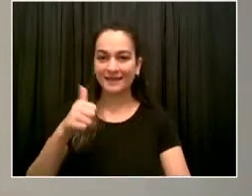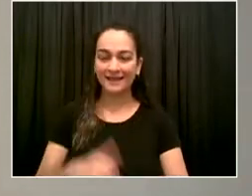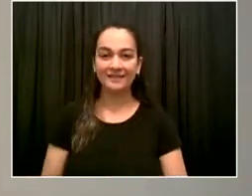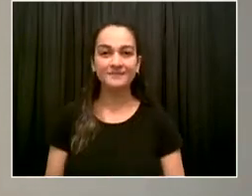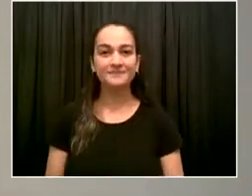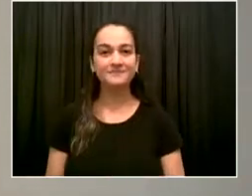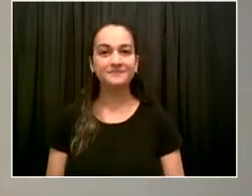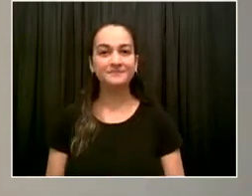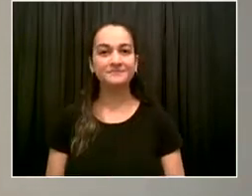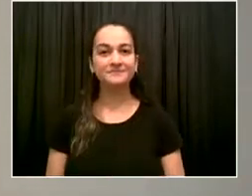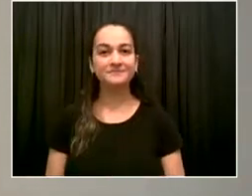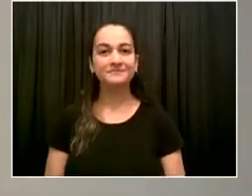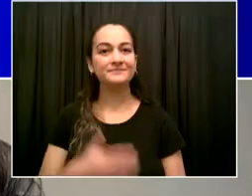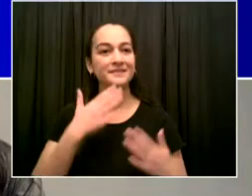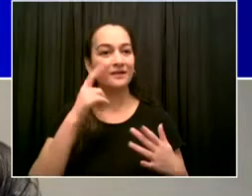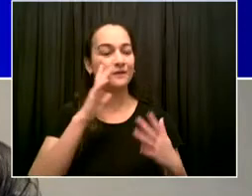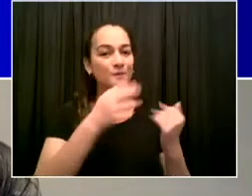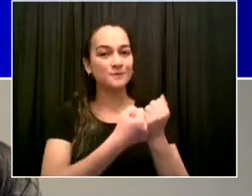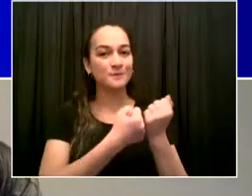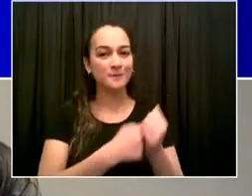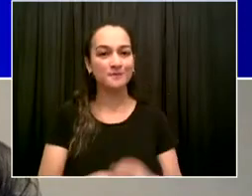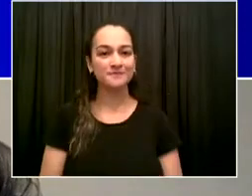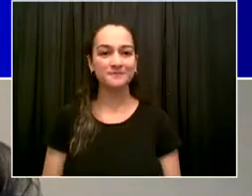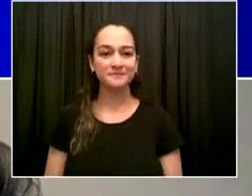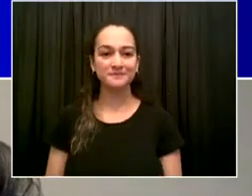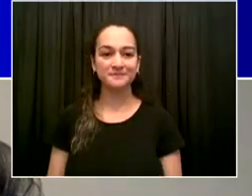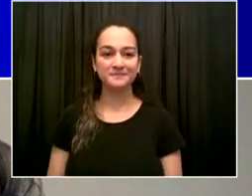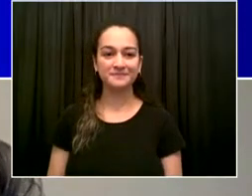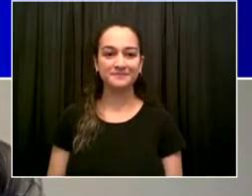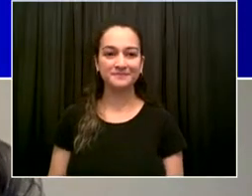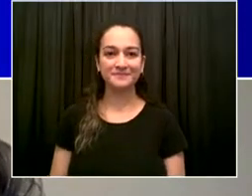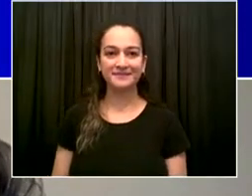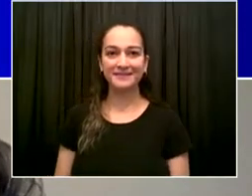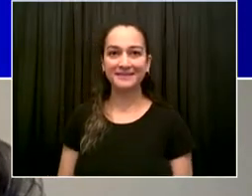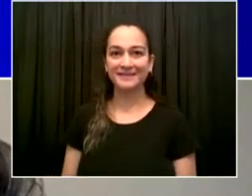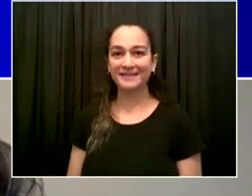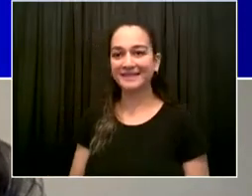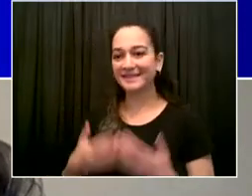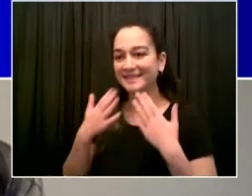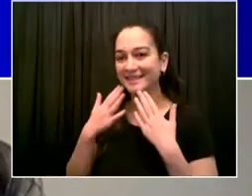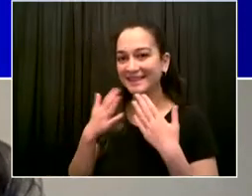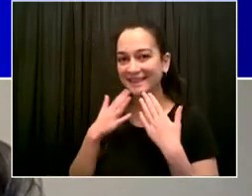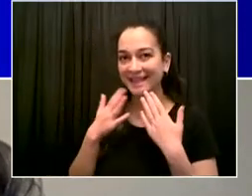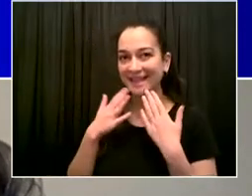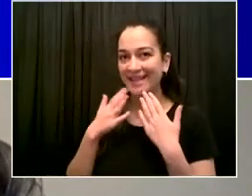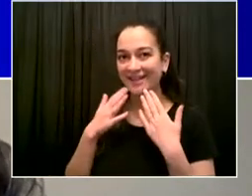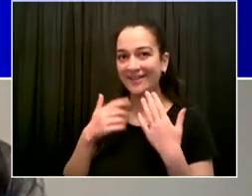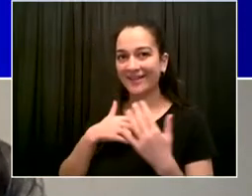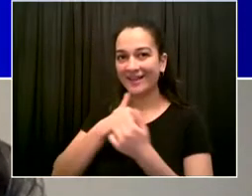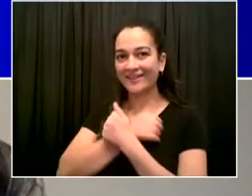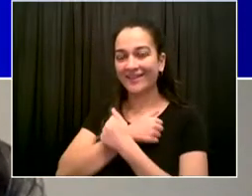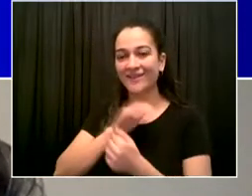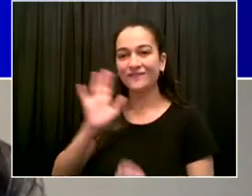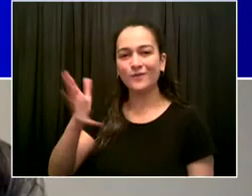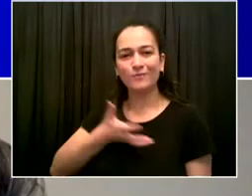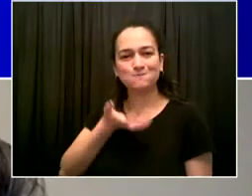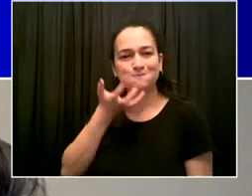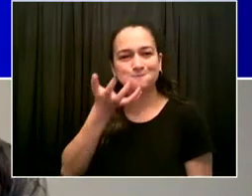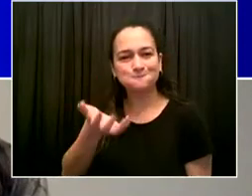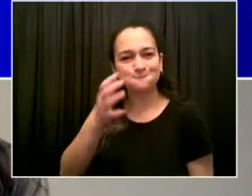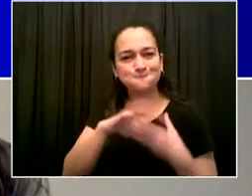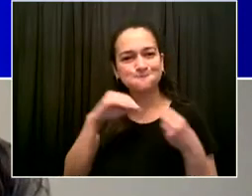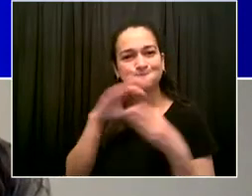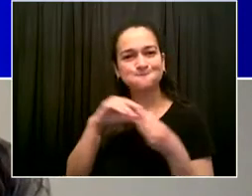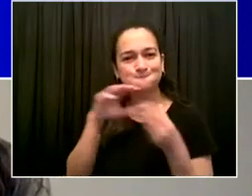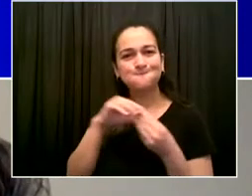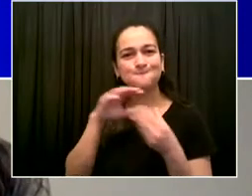your support. BD, thank you. I love your passion for this place. I really do. And your heartfelt, it means a lot